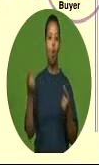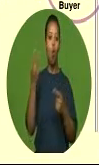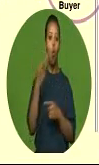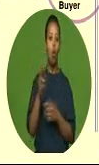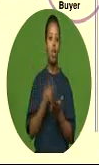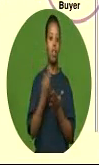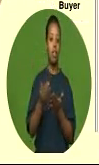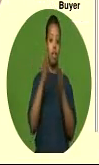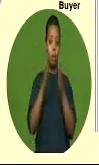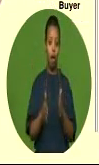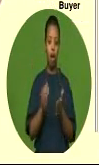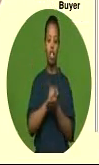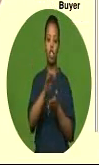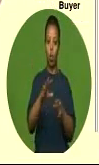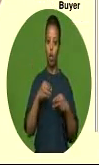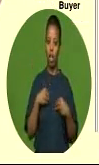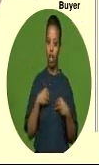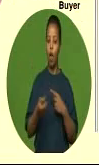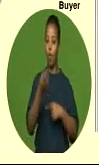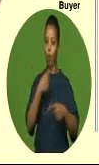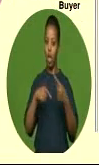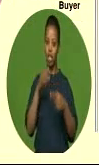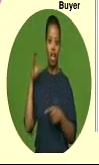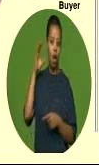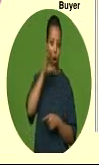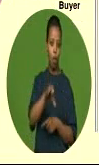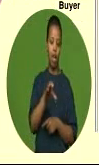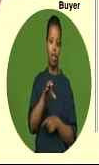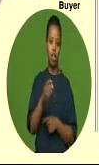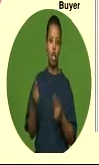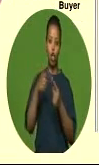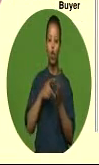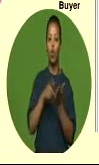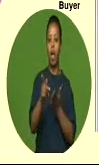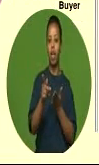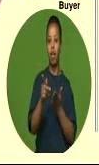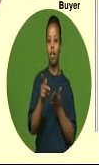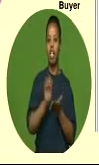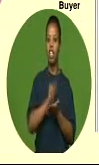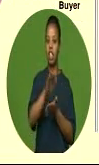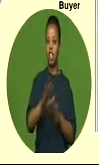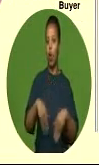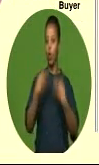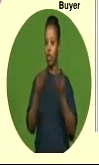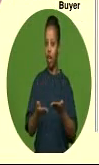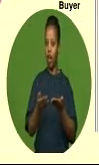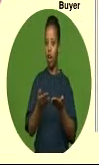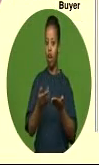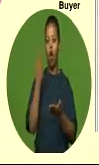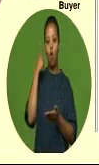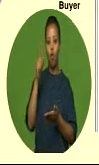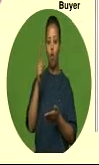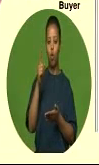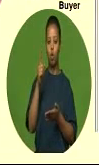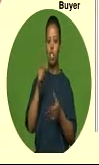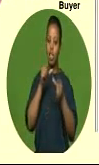buyer, the consignee becomes obligated to pay the consignor from the proceeds of